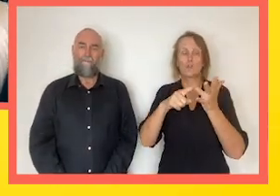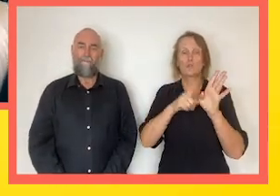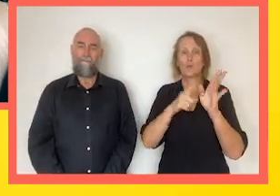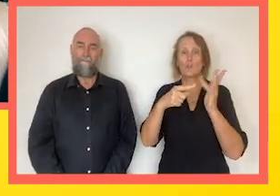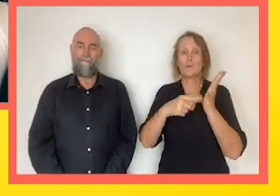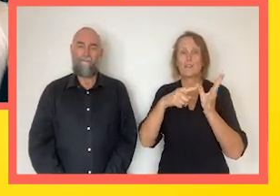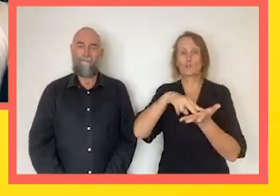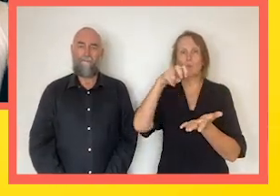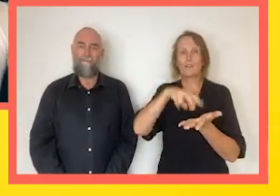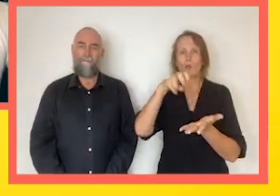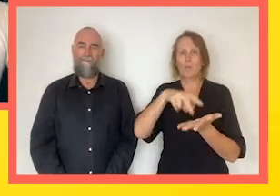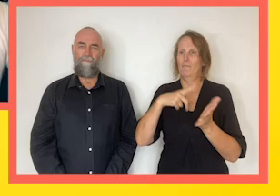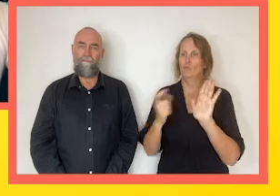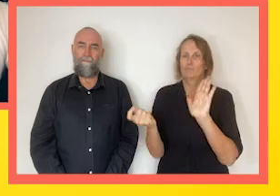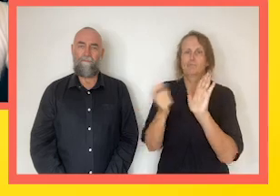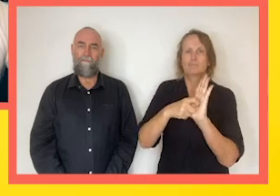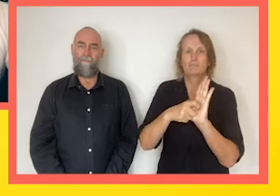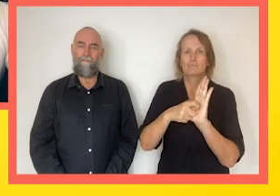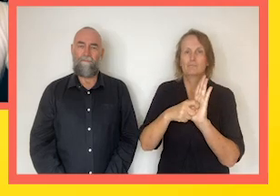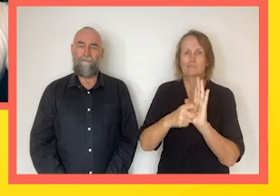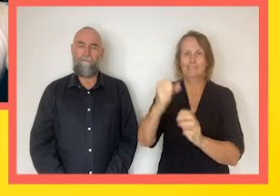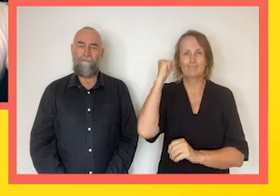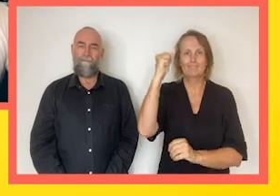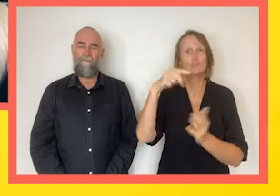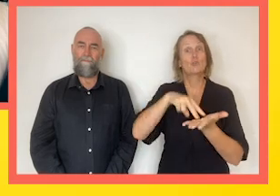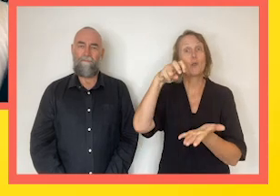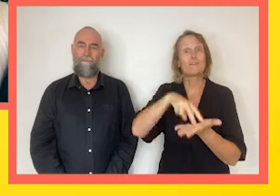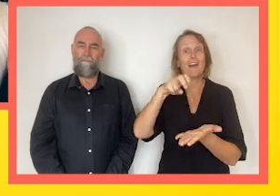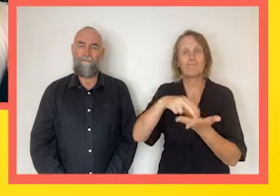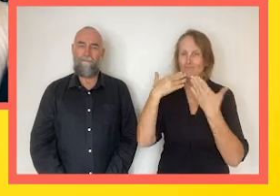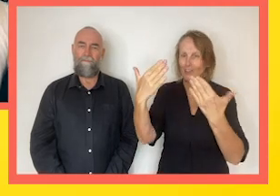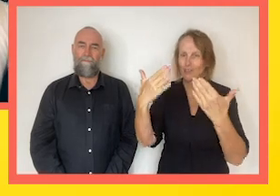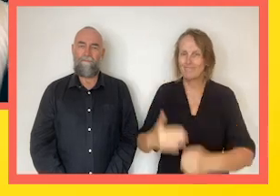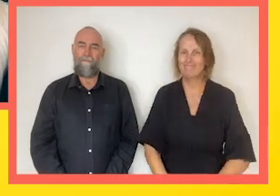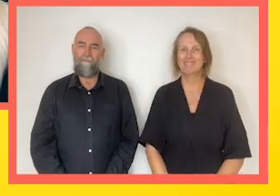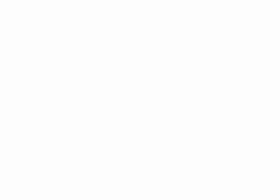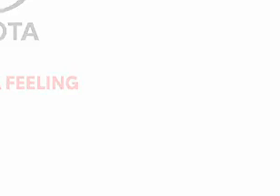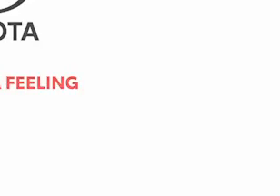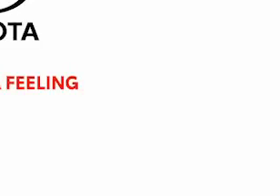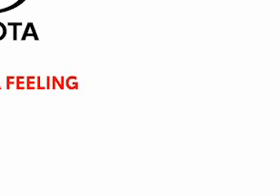supporting this episode of You Little Ripper. Oh, what a feeling. Thanks, Toyota.